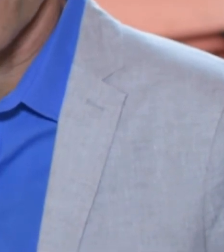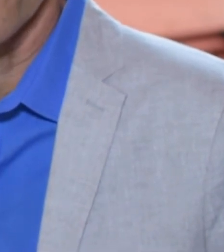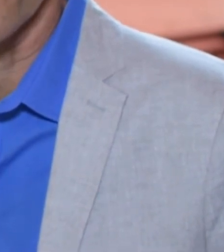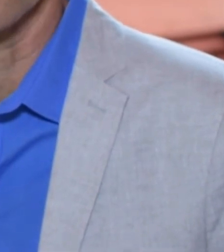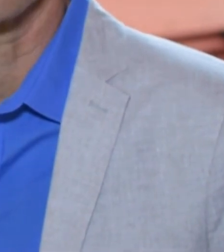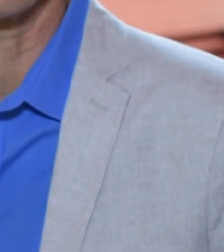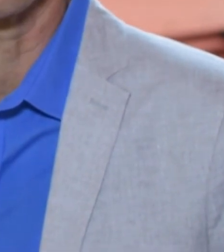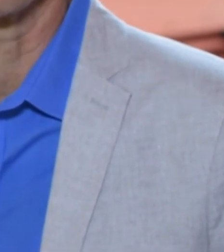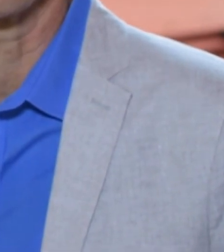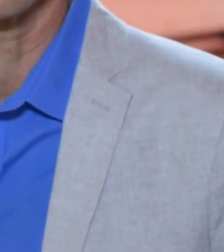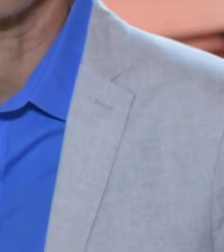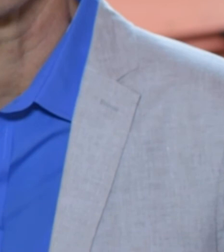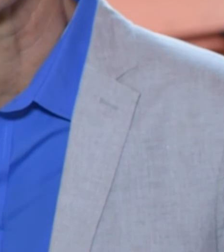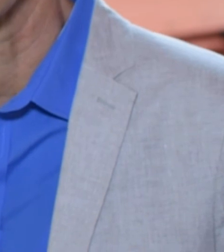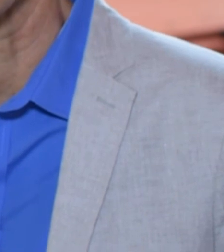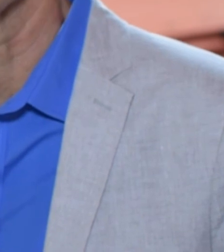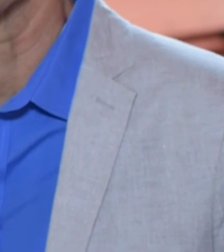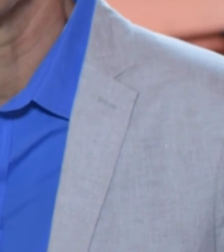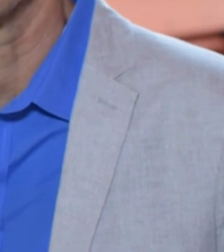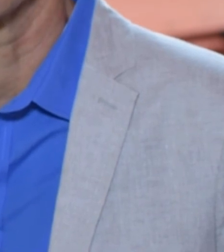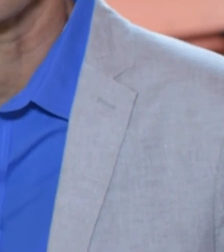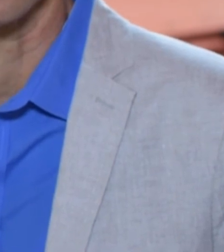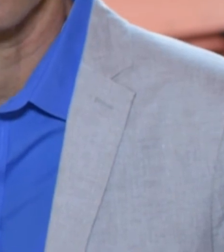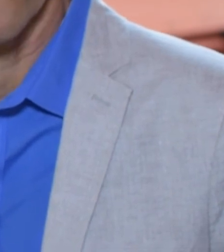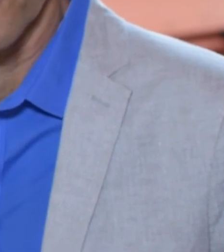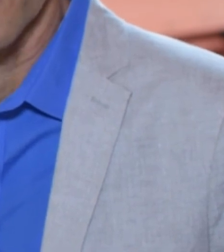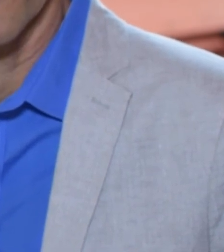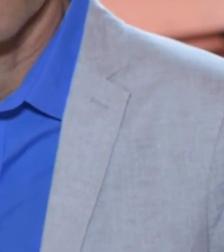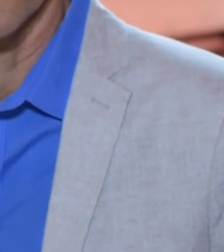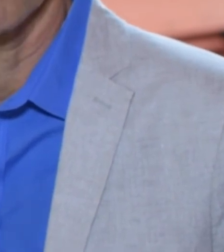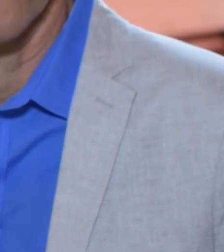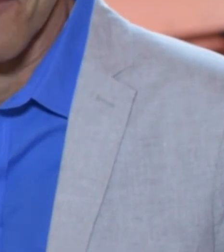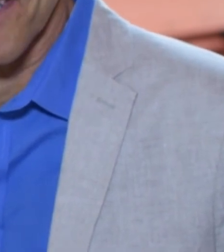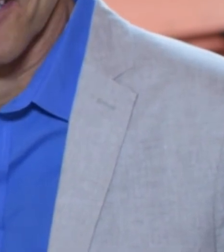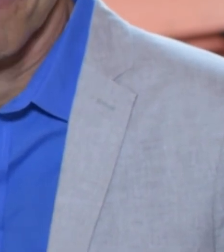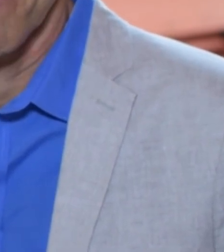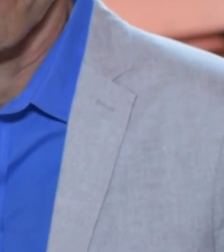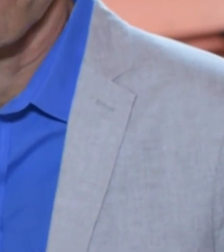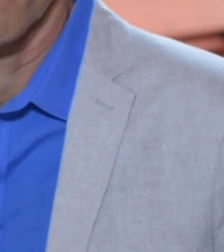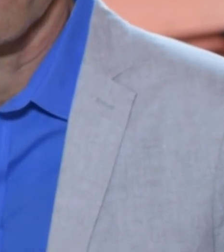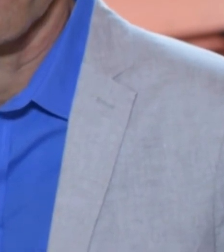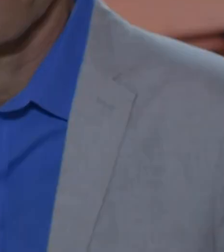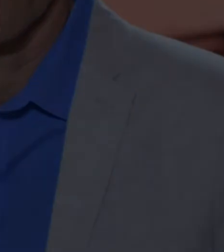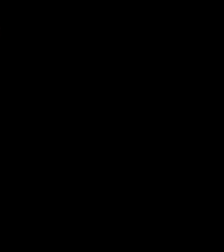where lives are transformed. So come on, check us out at unityhills.org. Namaste.